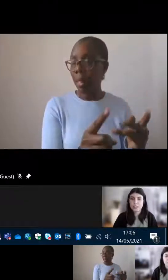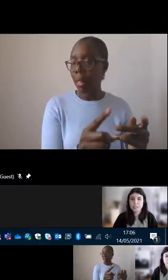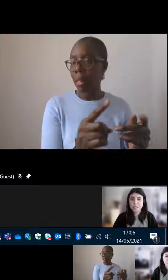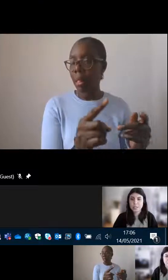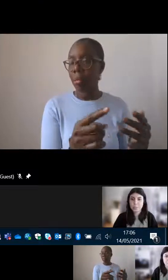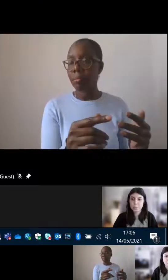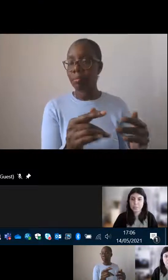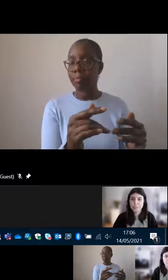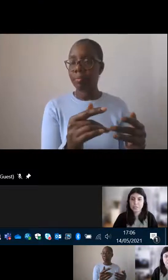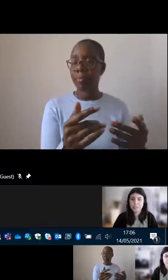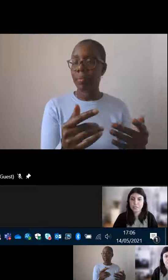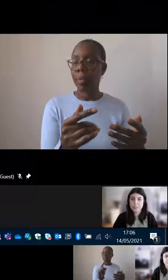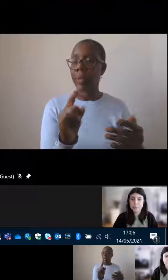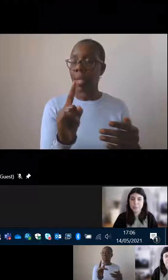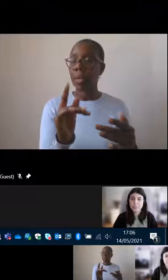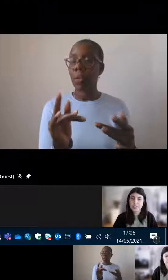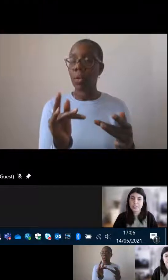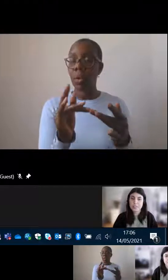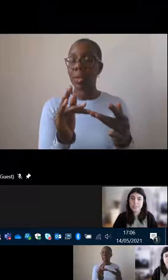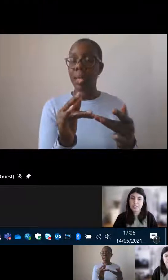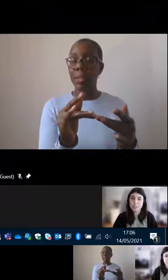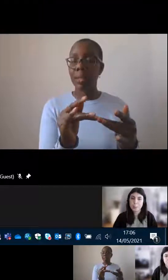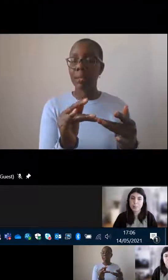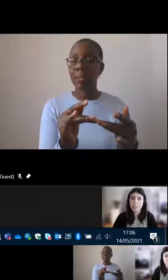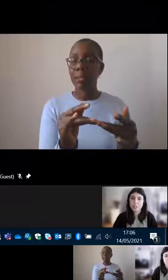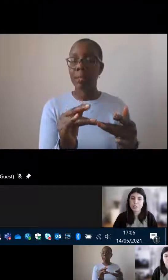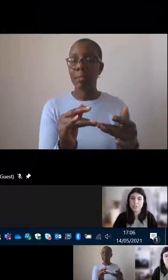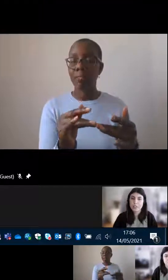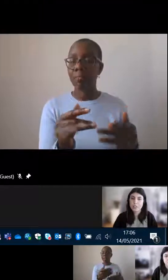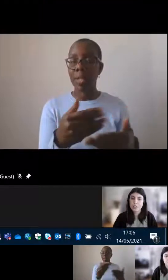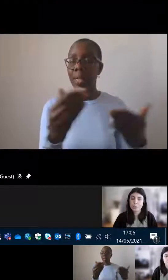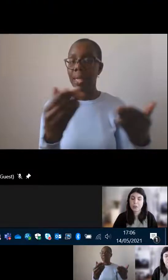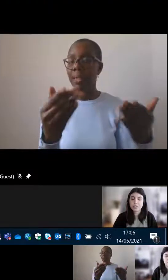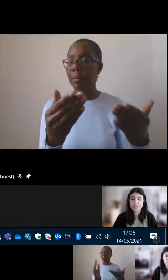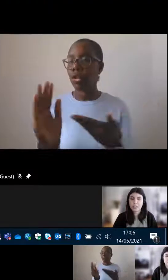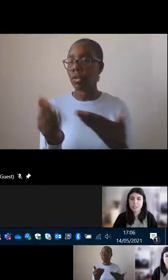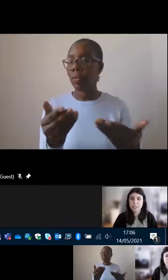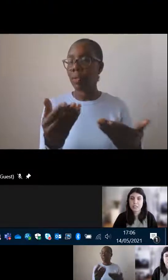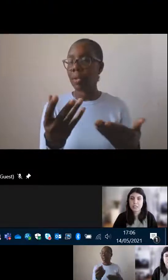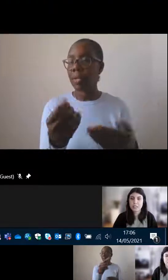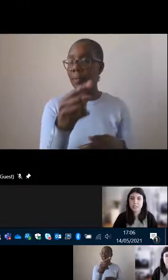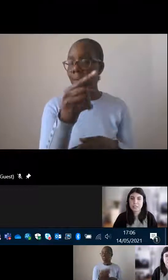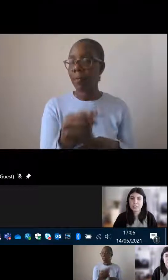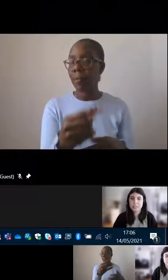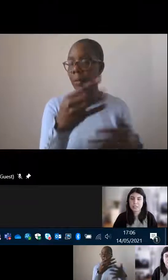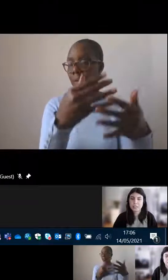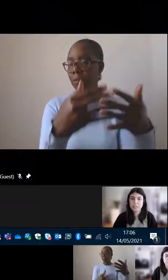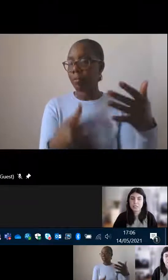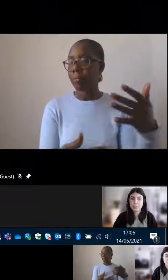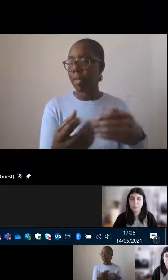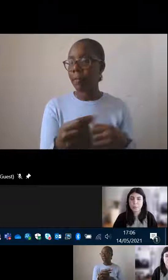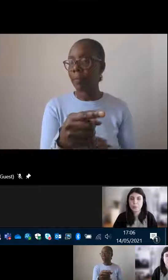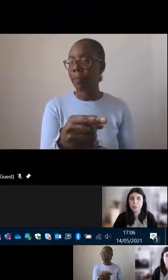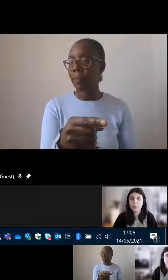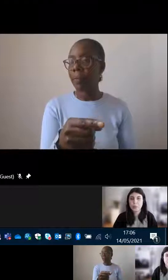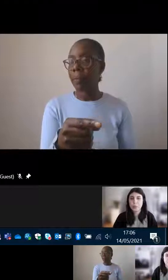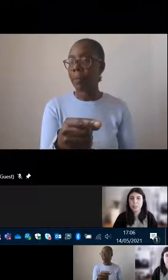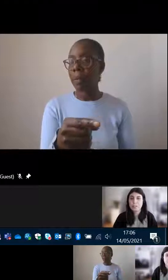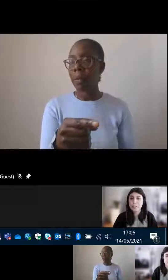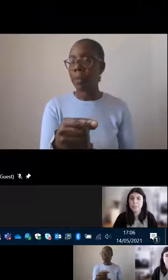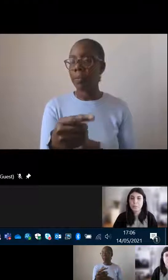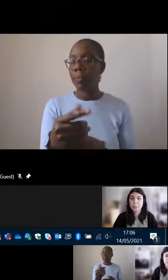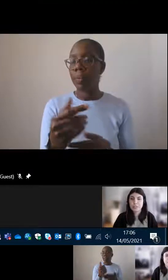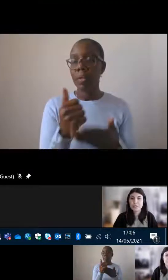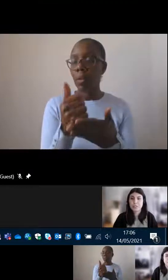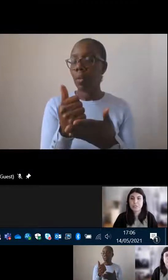get in contact with one of these services, because they do offer really excellent support